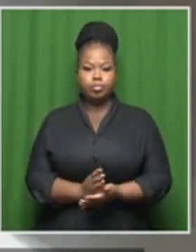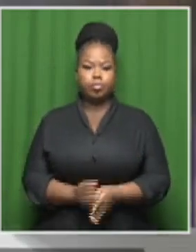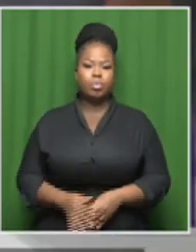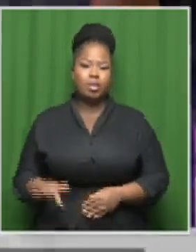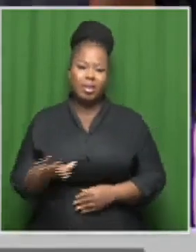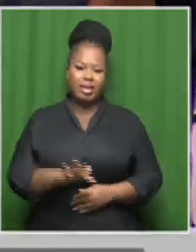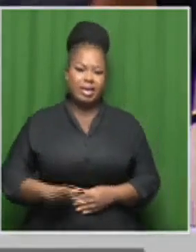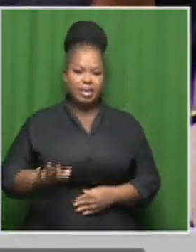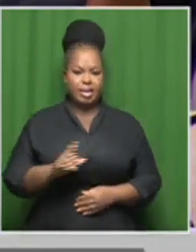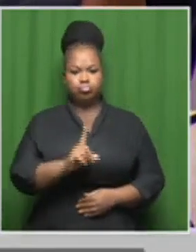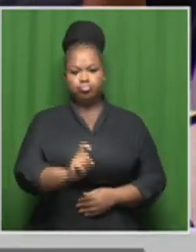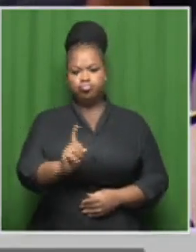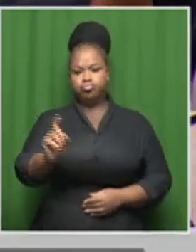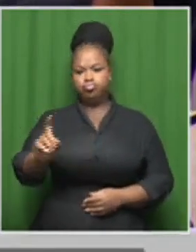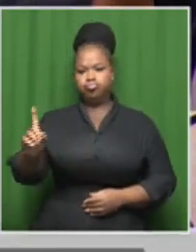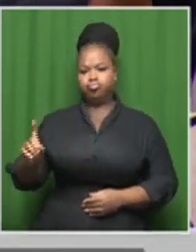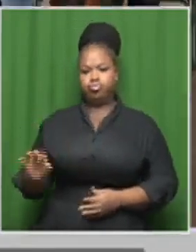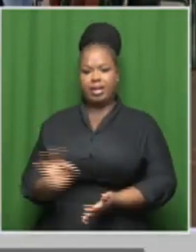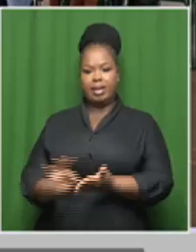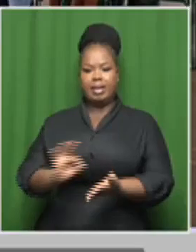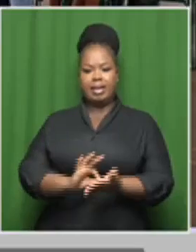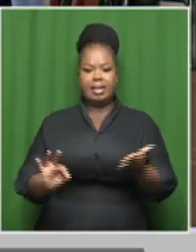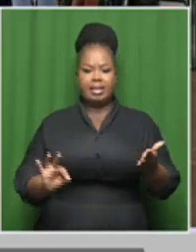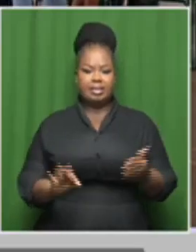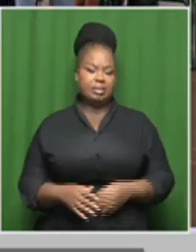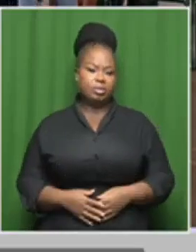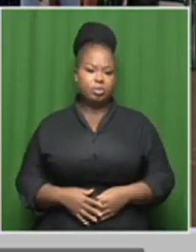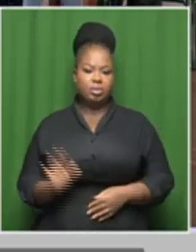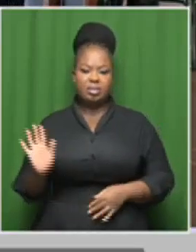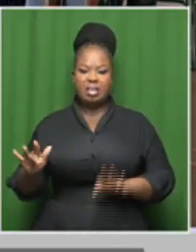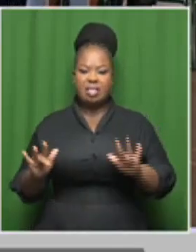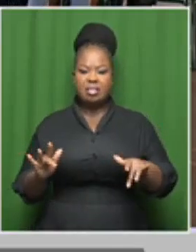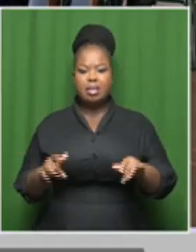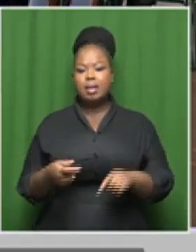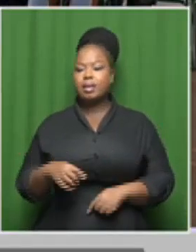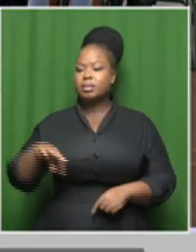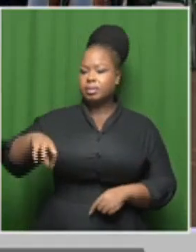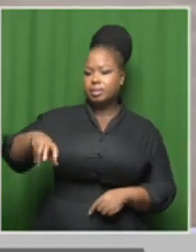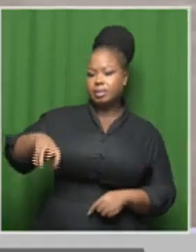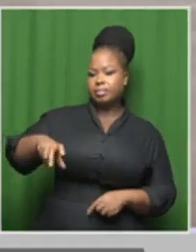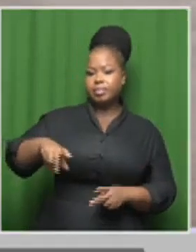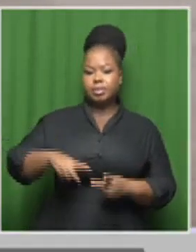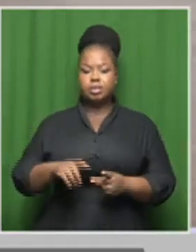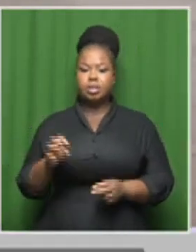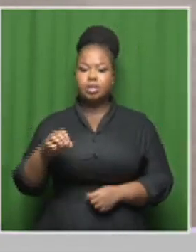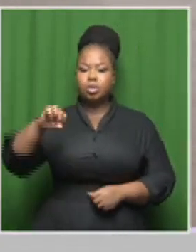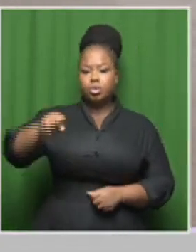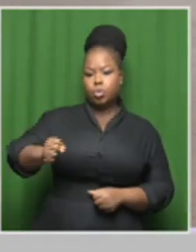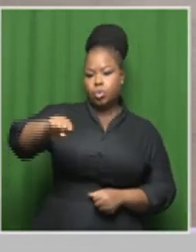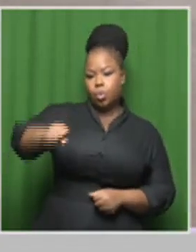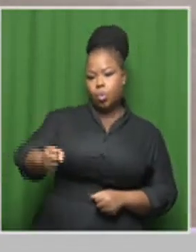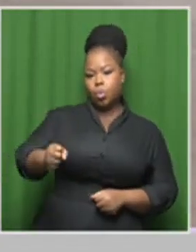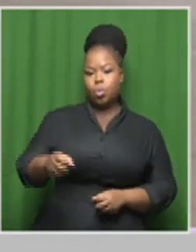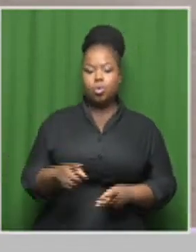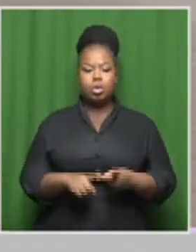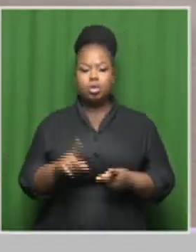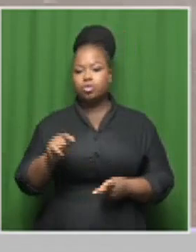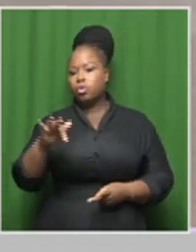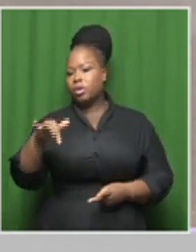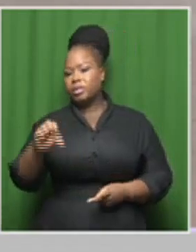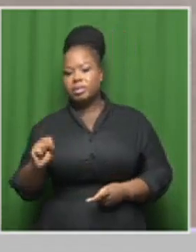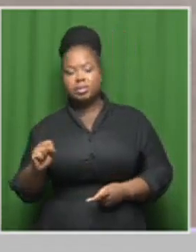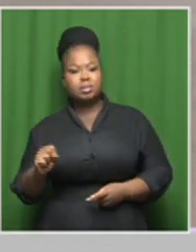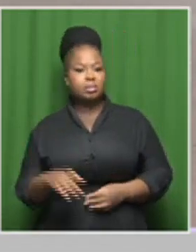are disinfected. So high-touch surfaces such as taps, doorknobs, if there are toys, if it's happening at a